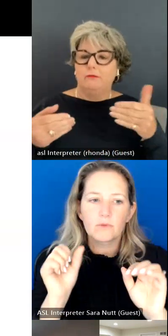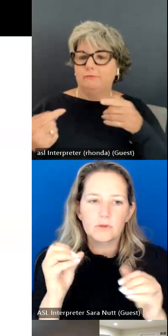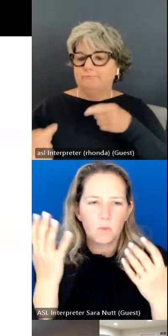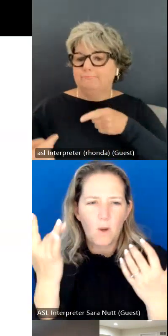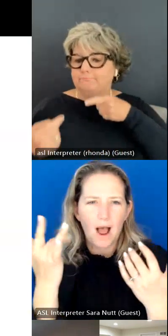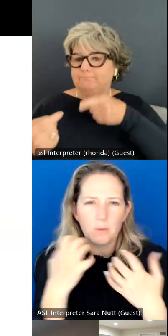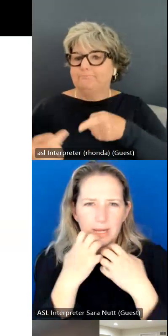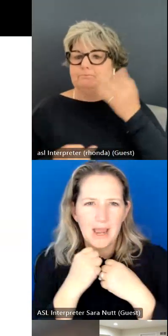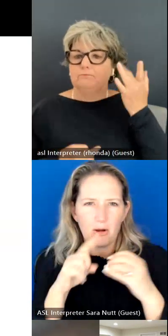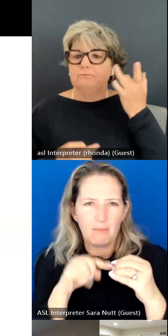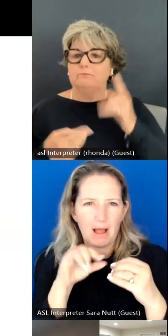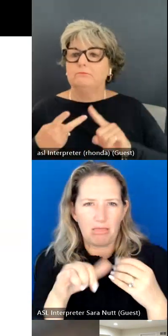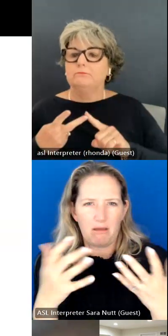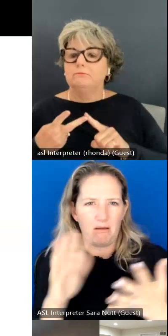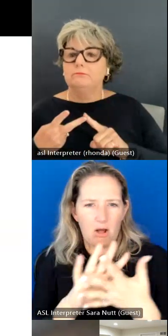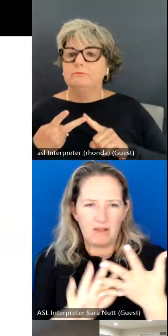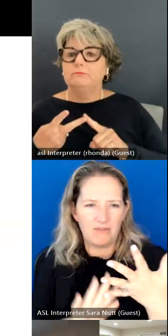this?